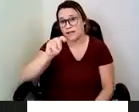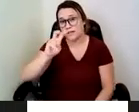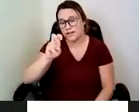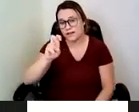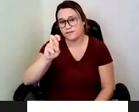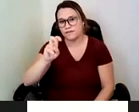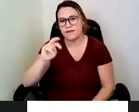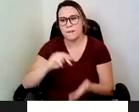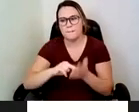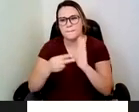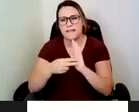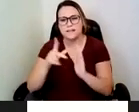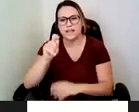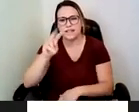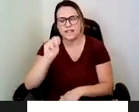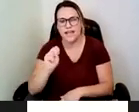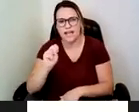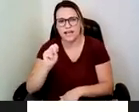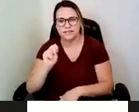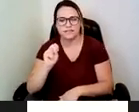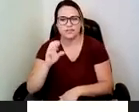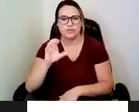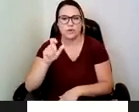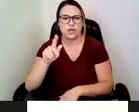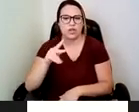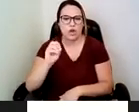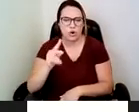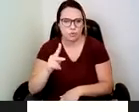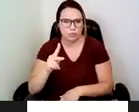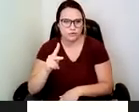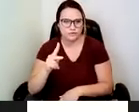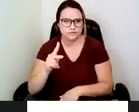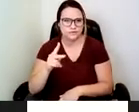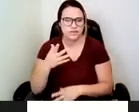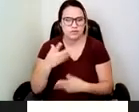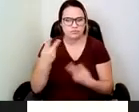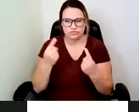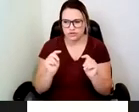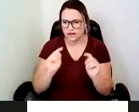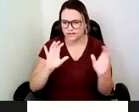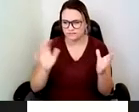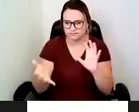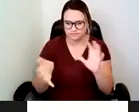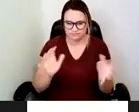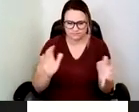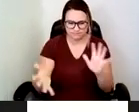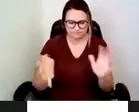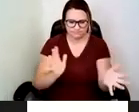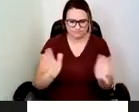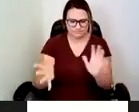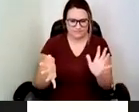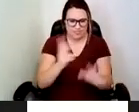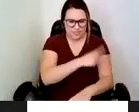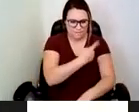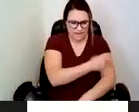you're trying to encompass the patient and the family unit, focusing on all the stresses that occur with